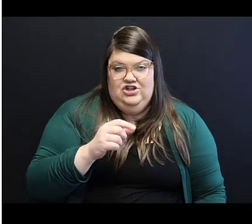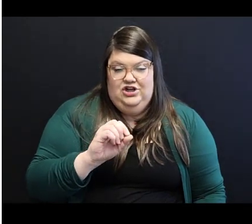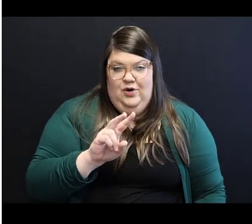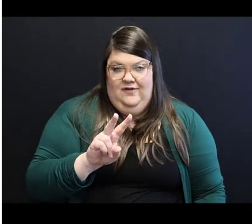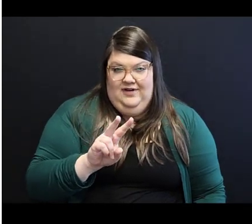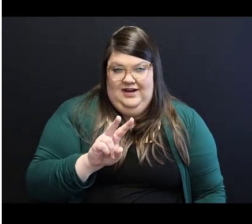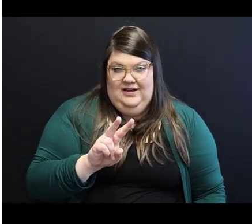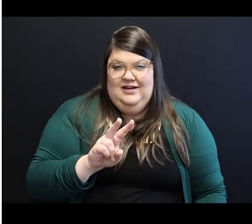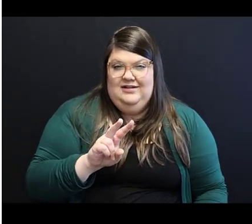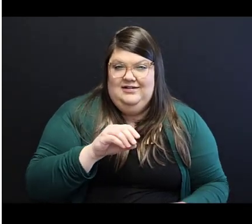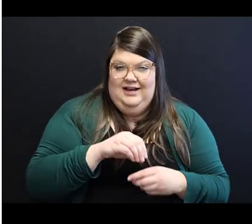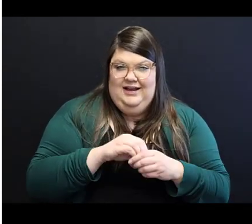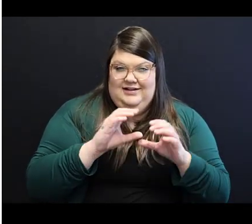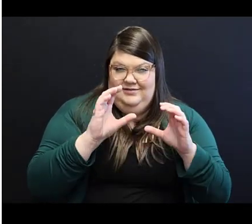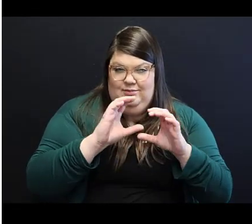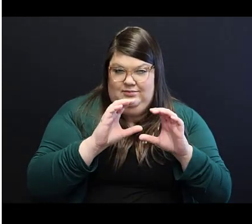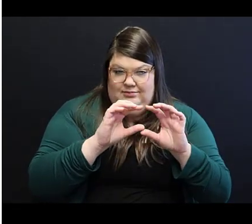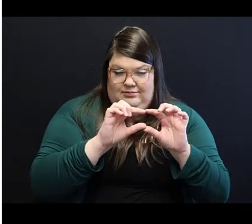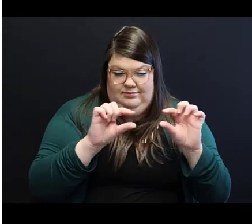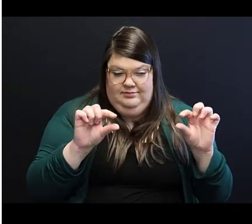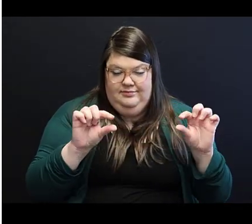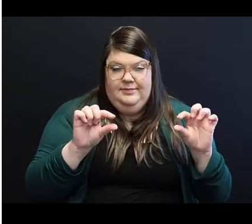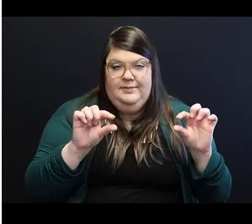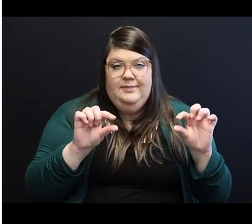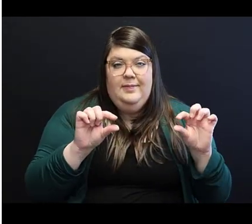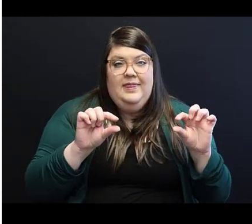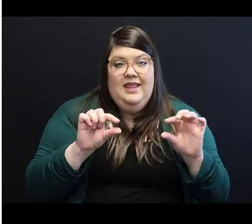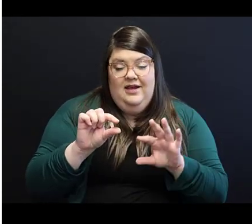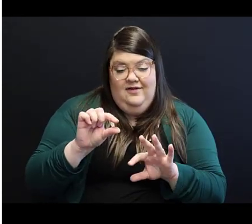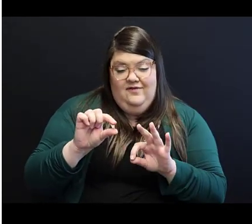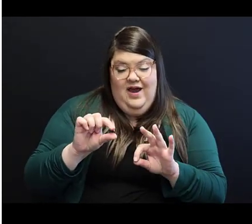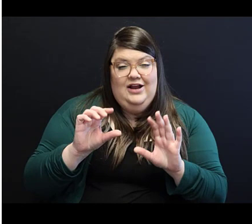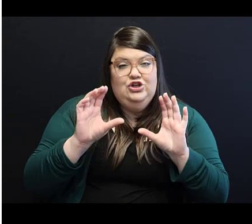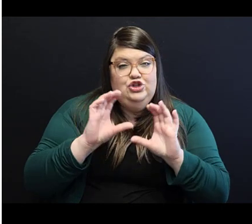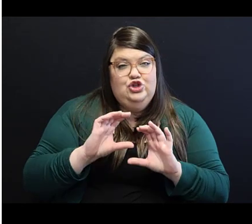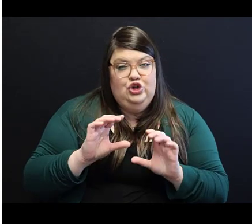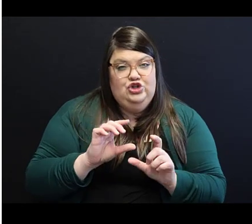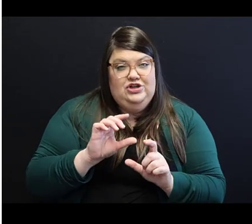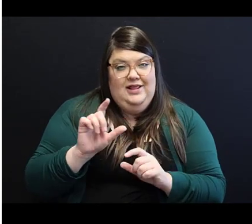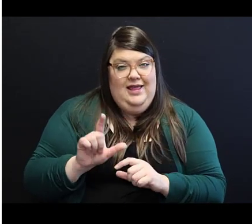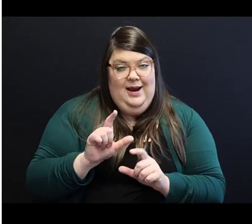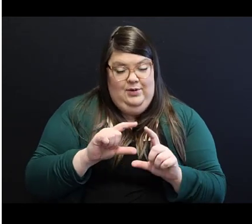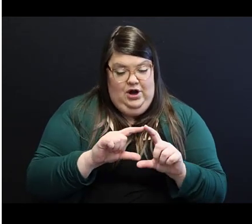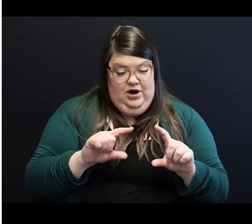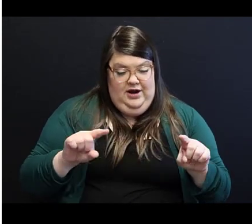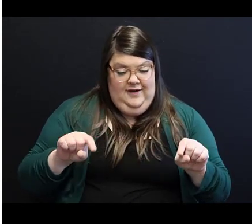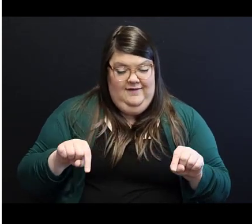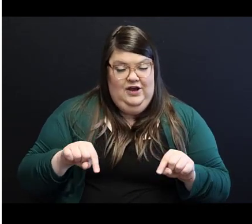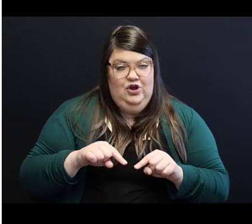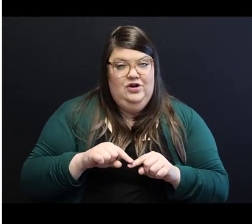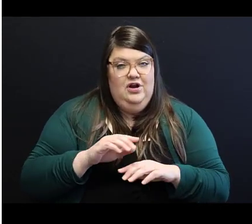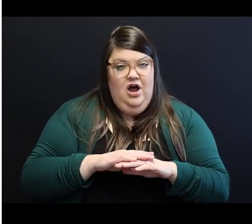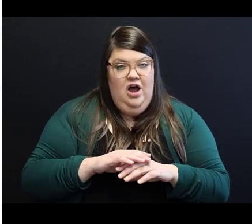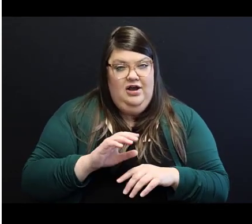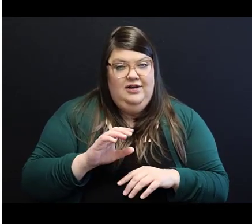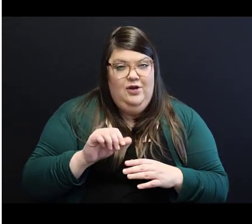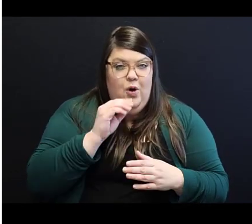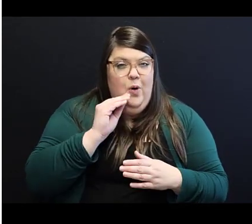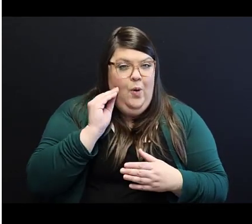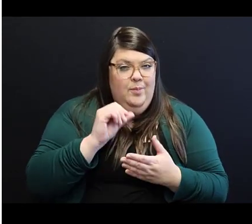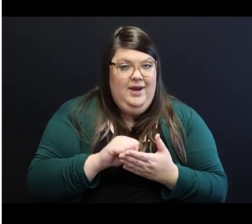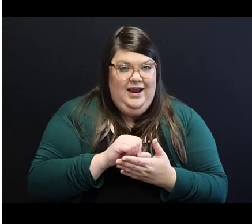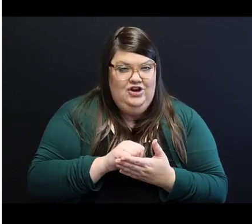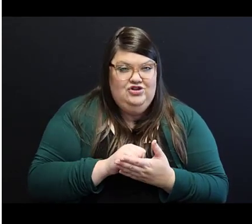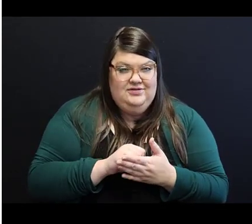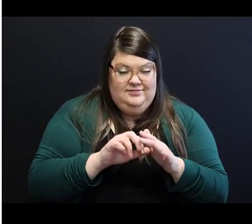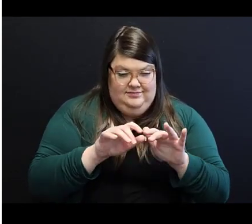ncrtm.ed.gov in your internet browser. Locate the Search the Library field on the NCRTM homepage and